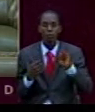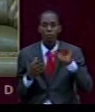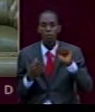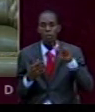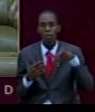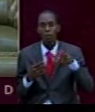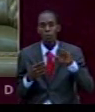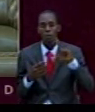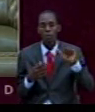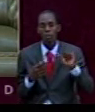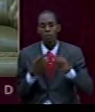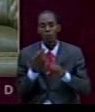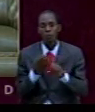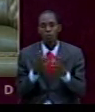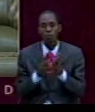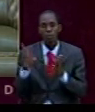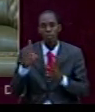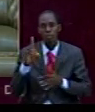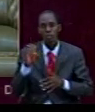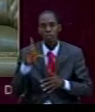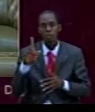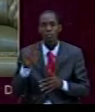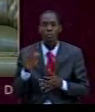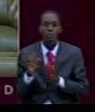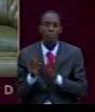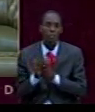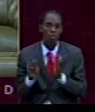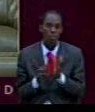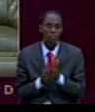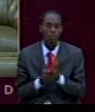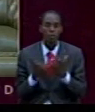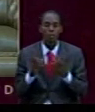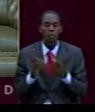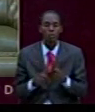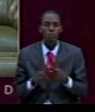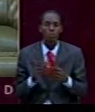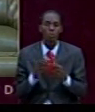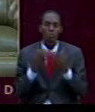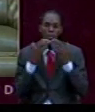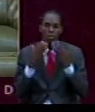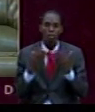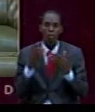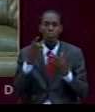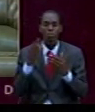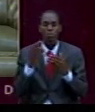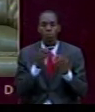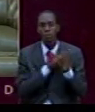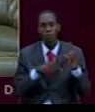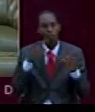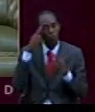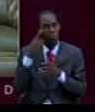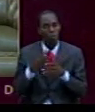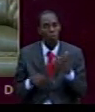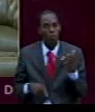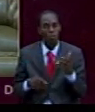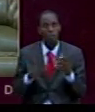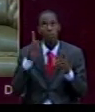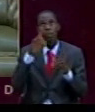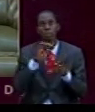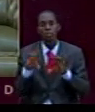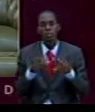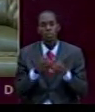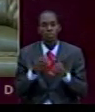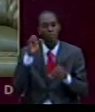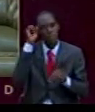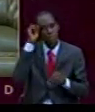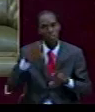State. I want to really appreciate the Lord for what he has done in my life. I was having an issue that is going on